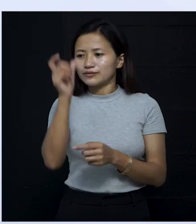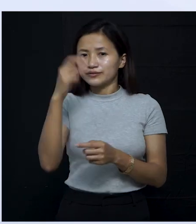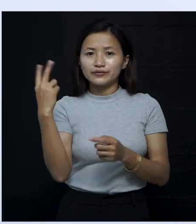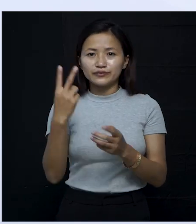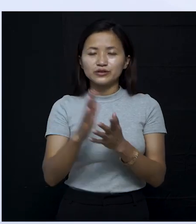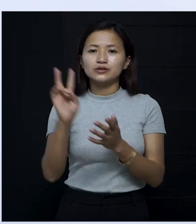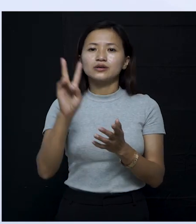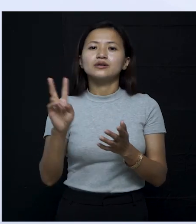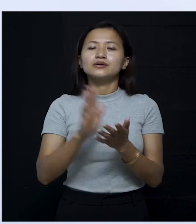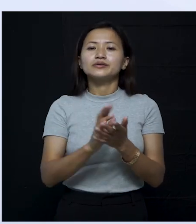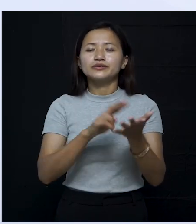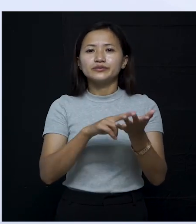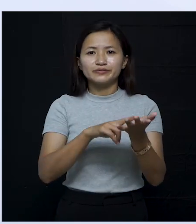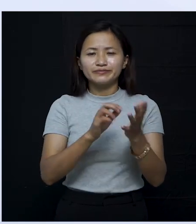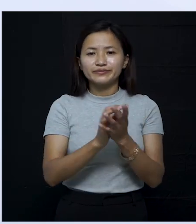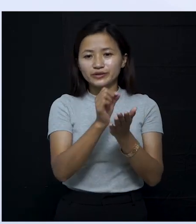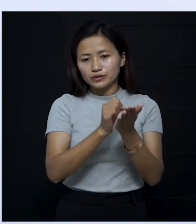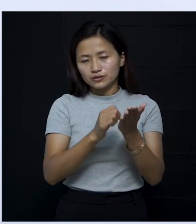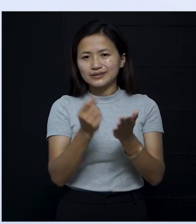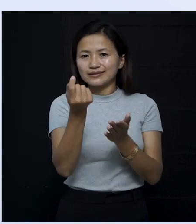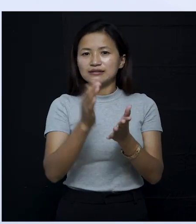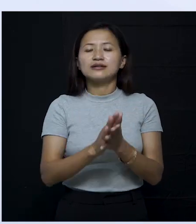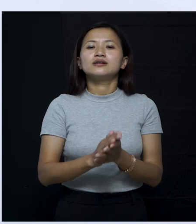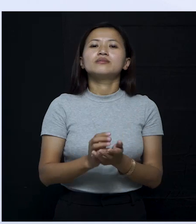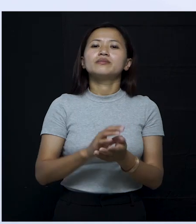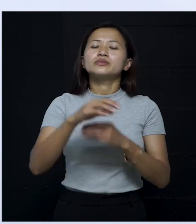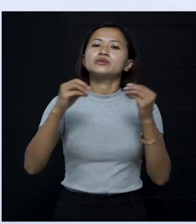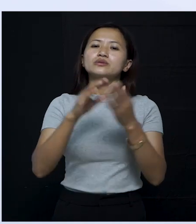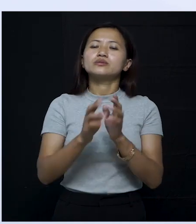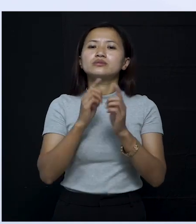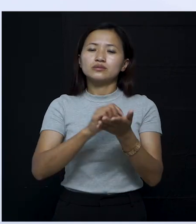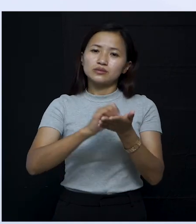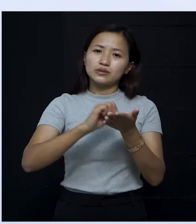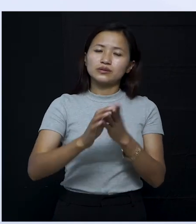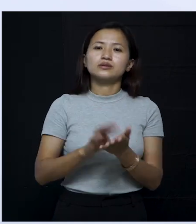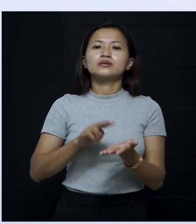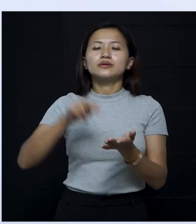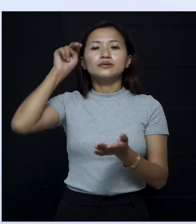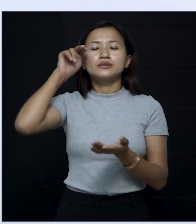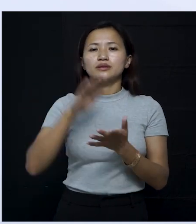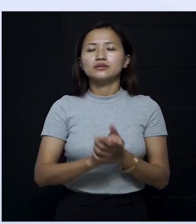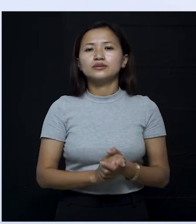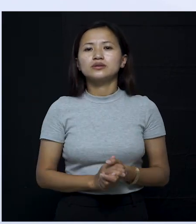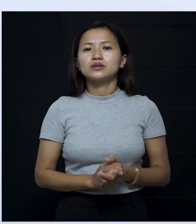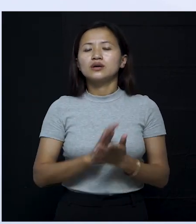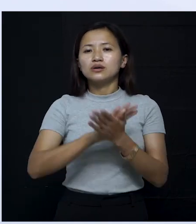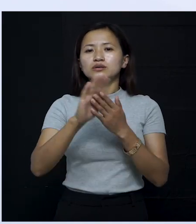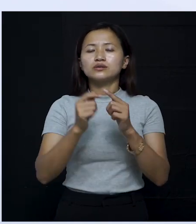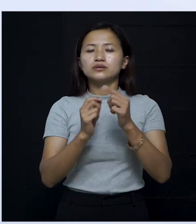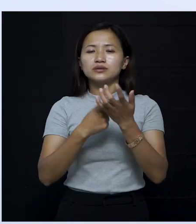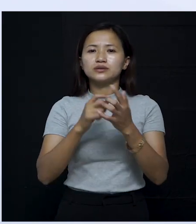that we find in Nagaland, okay? You can mention those there. So this is how you are supposed to write about this